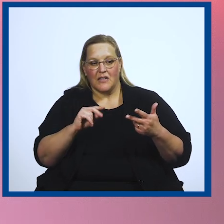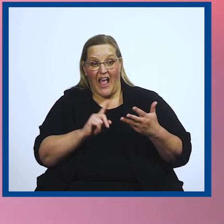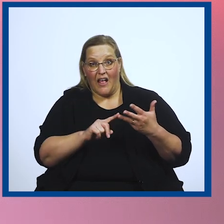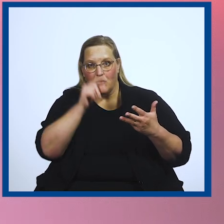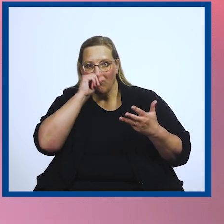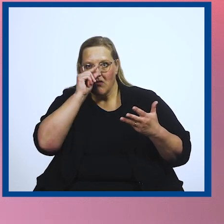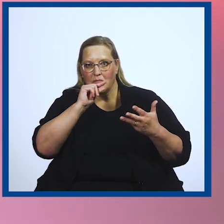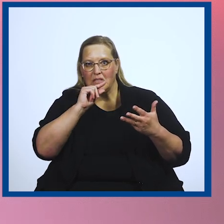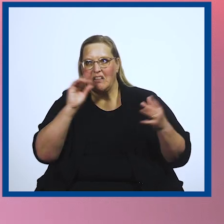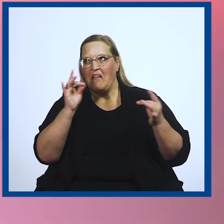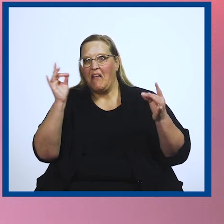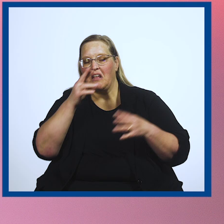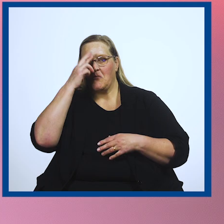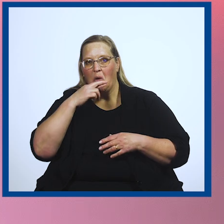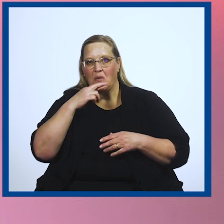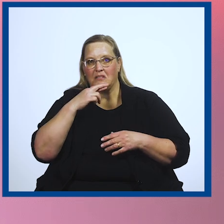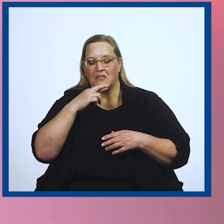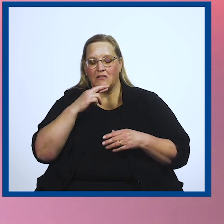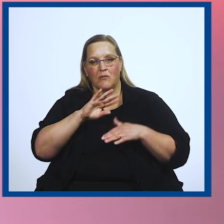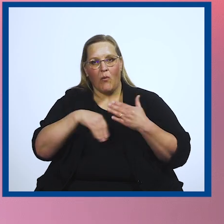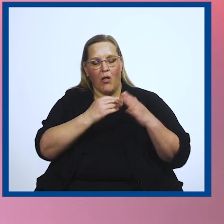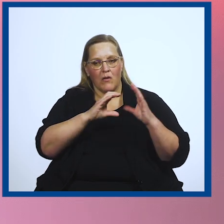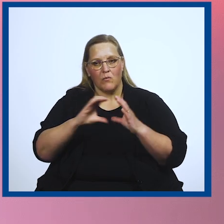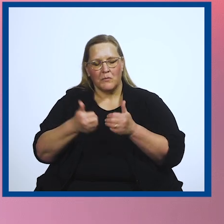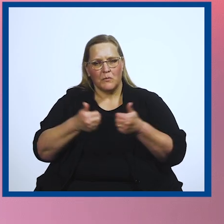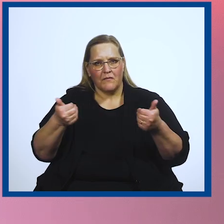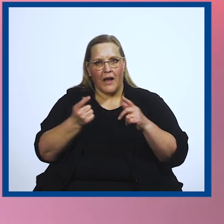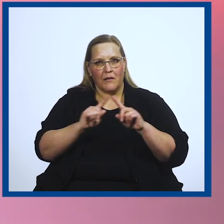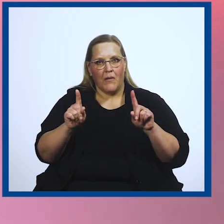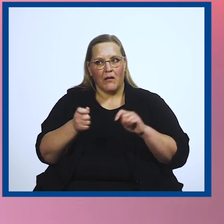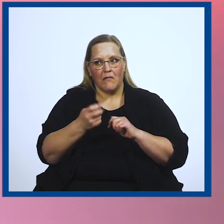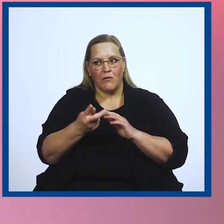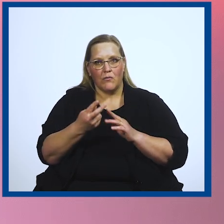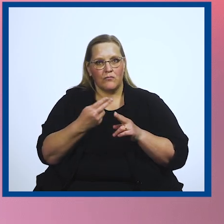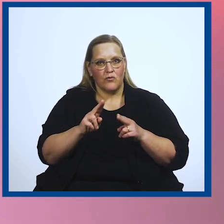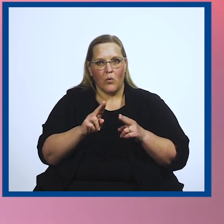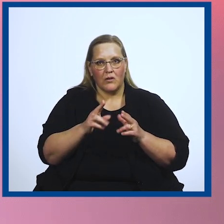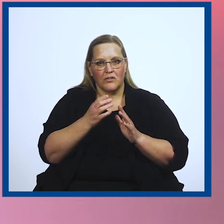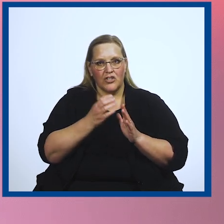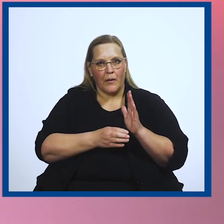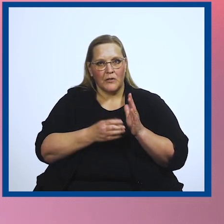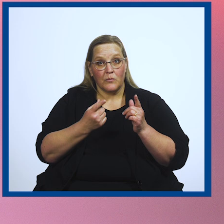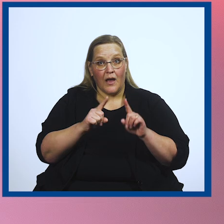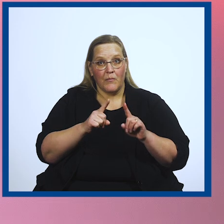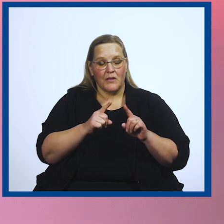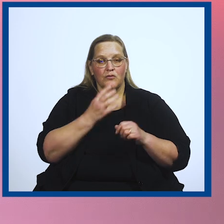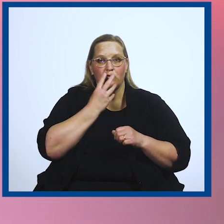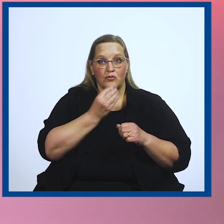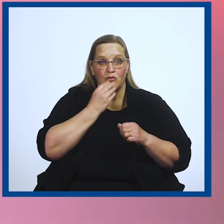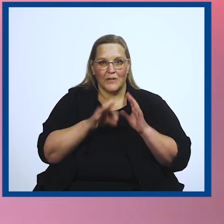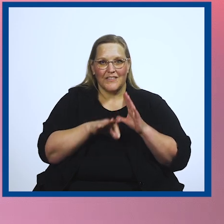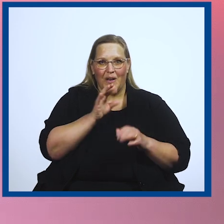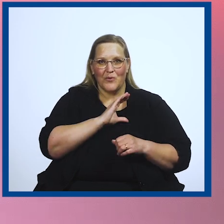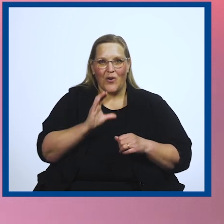Romans. Everyone hated the Romans. They were so divided, and yet it says just in a few short chapters, guess what? Jewish Jews found Christ, and